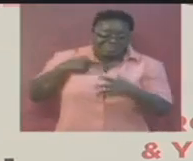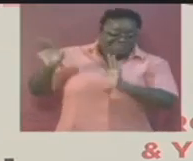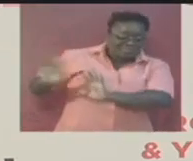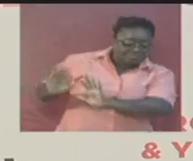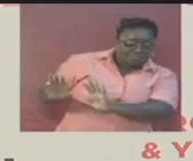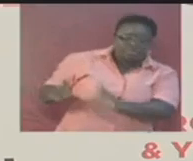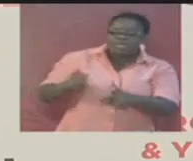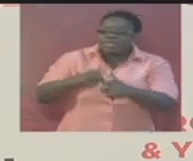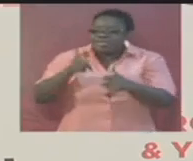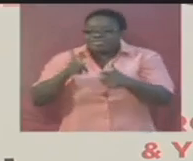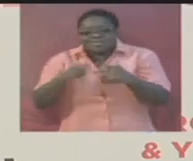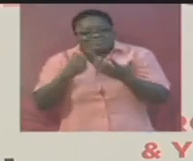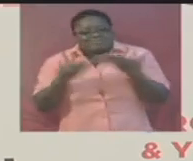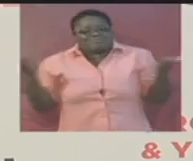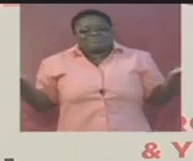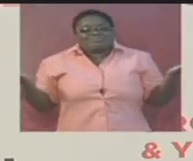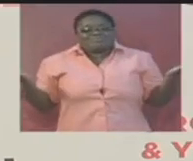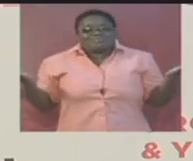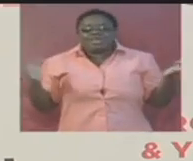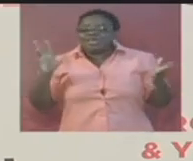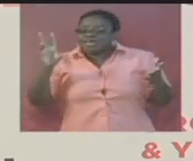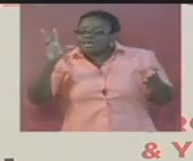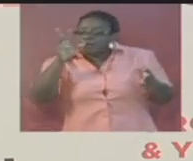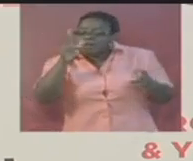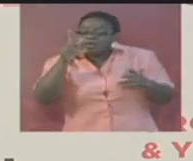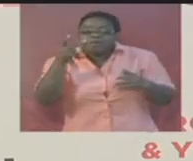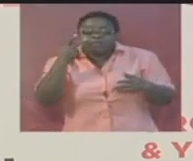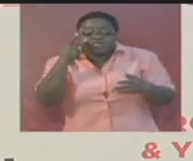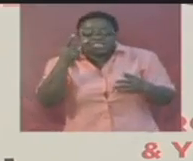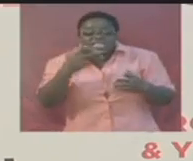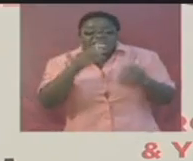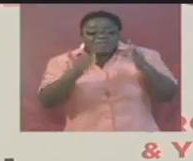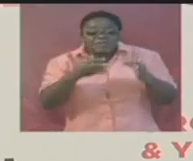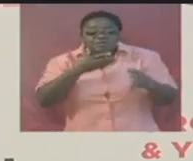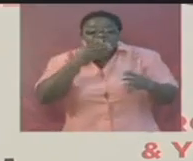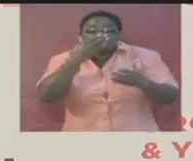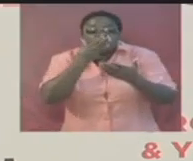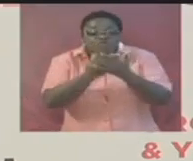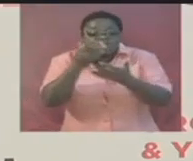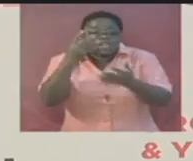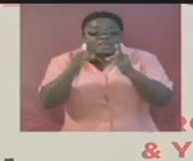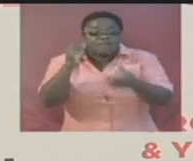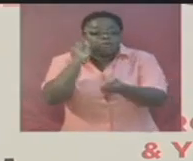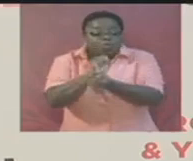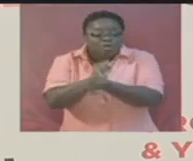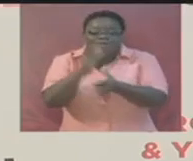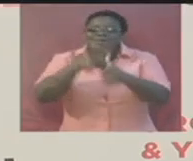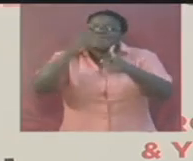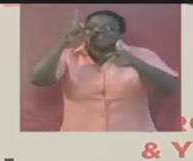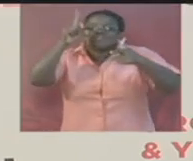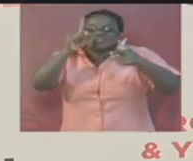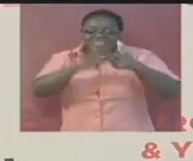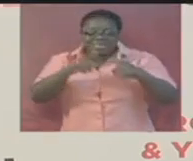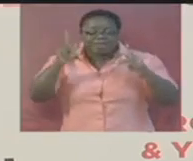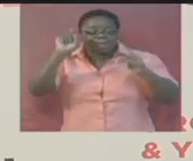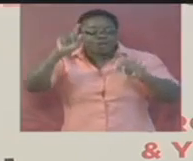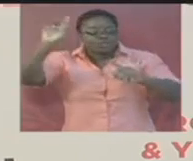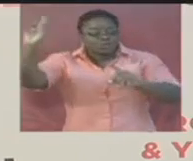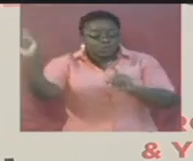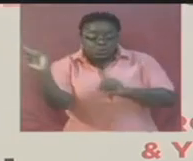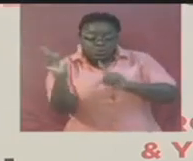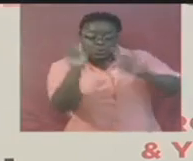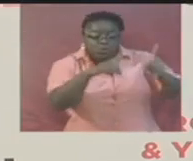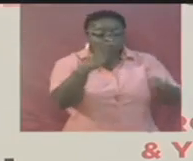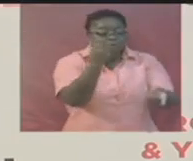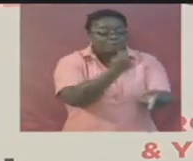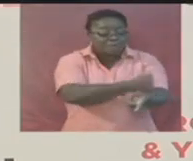we are trying to build, that sort of, as Nurse would have said, look at the information before you and make an informed choice as